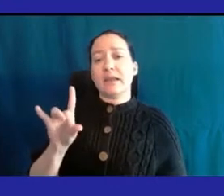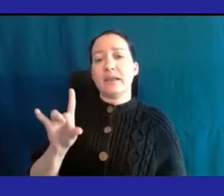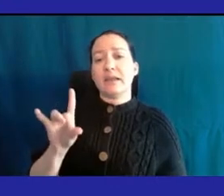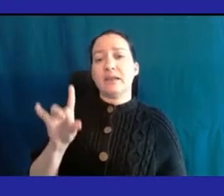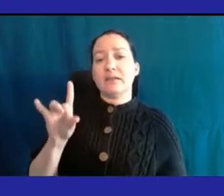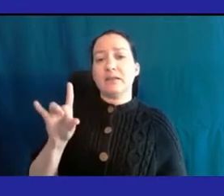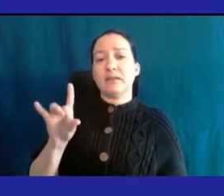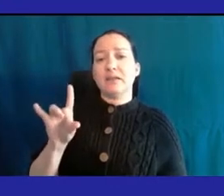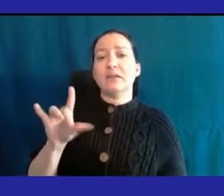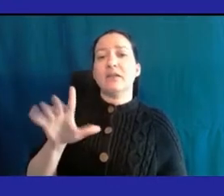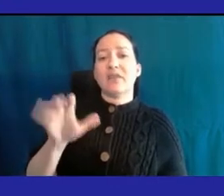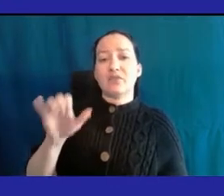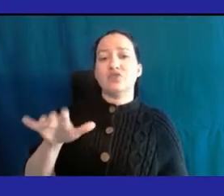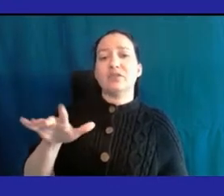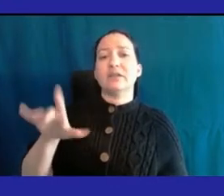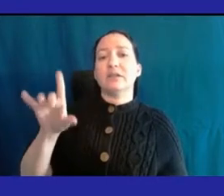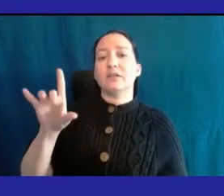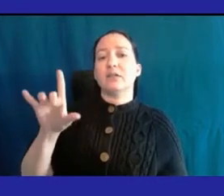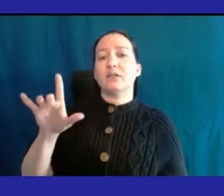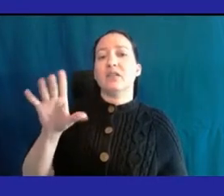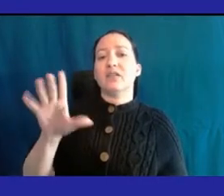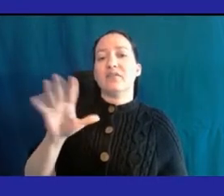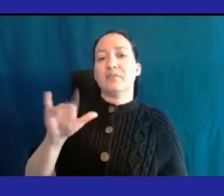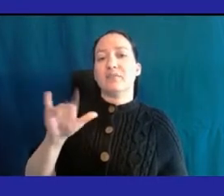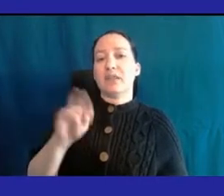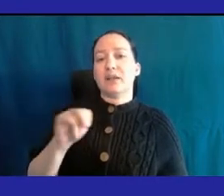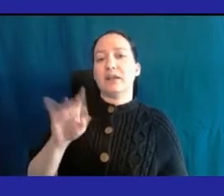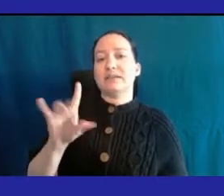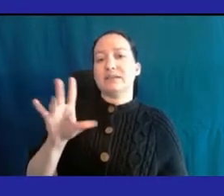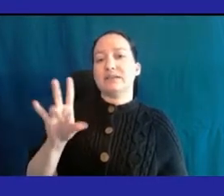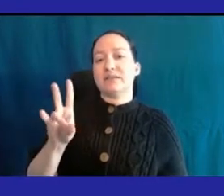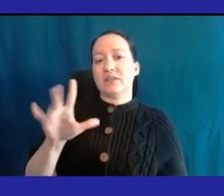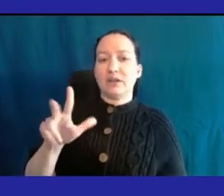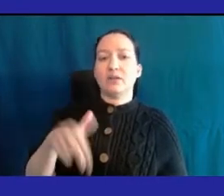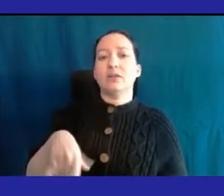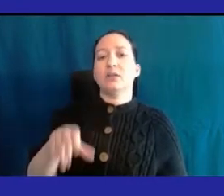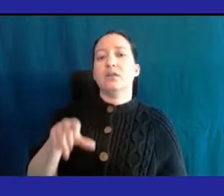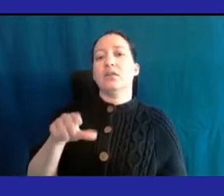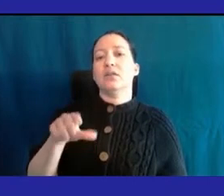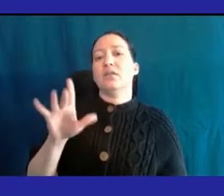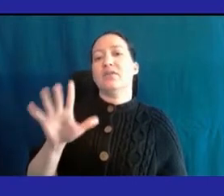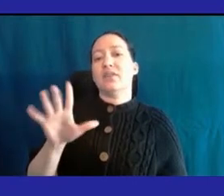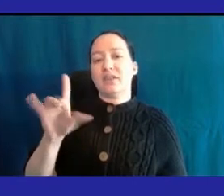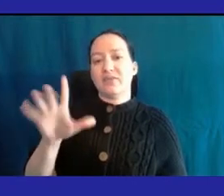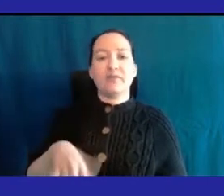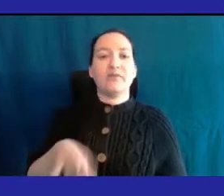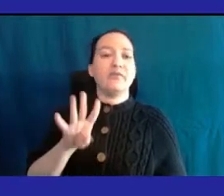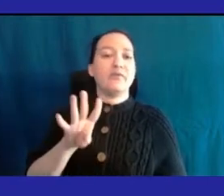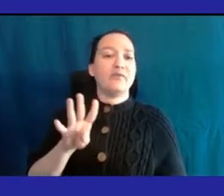$5,837,585. And the MWB contract for McCann DV will be